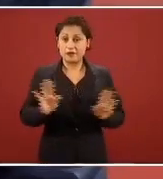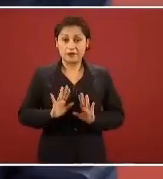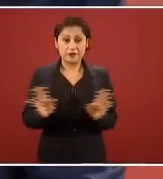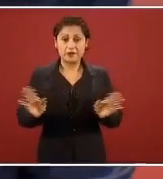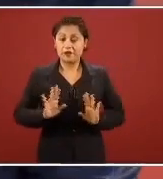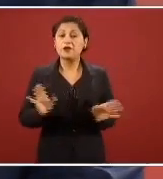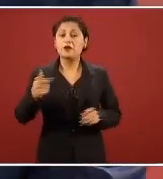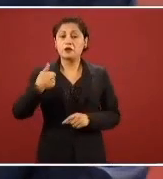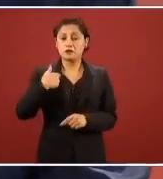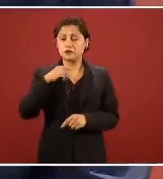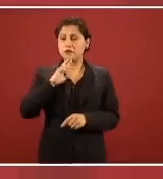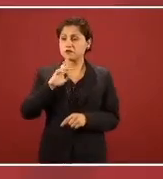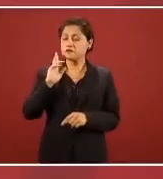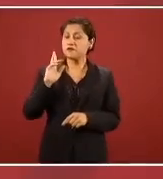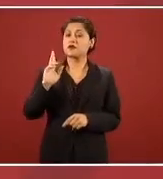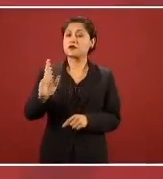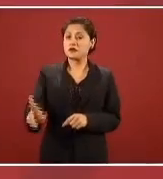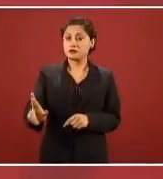do como it